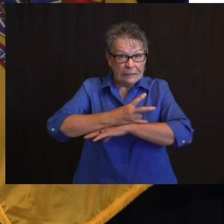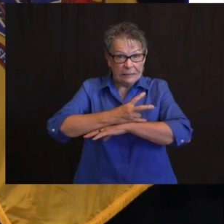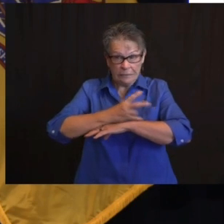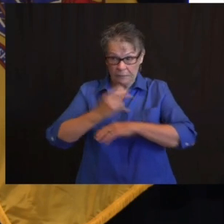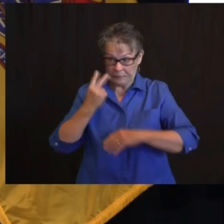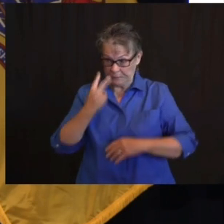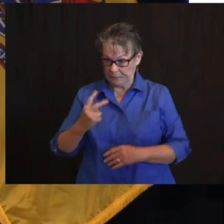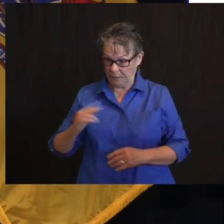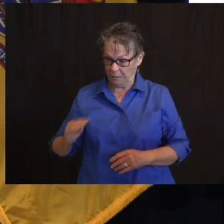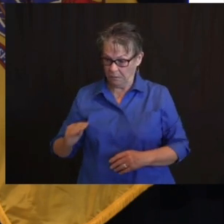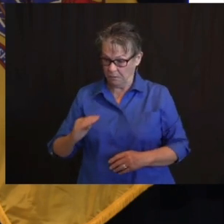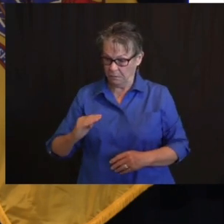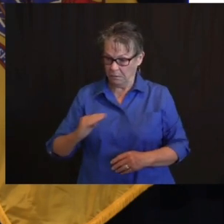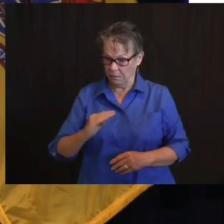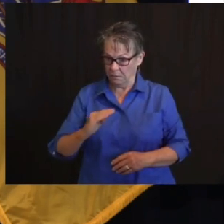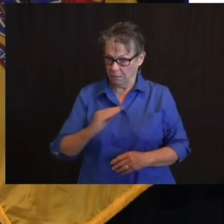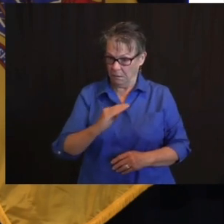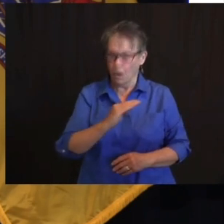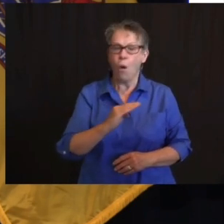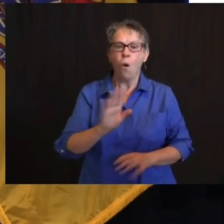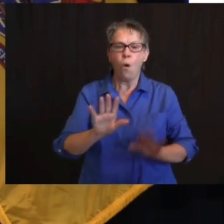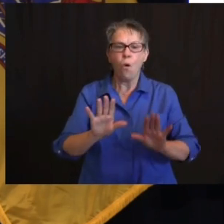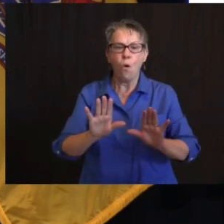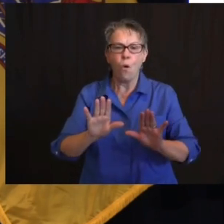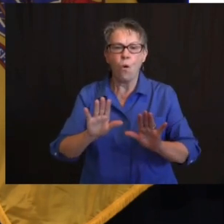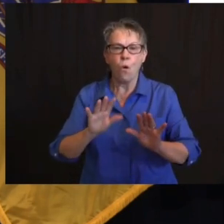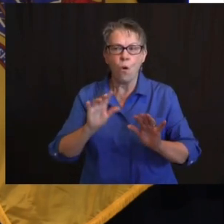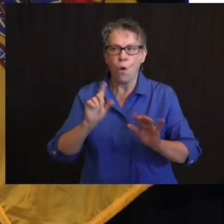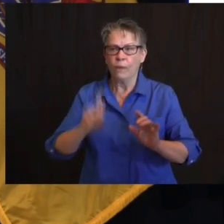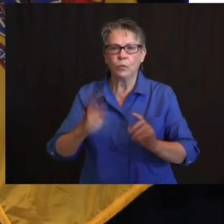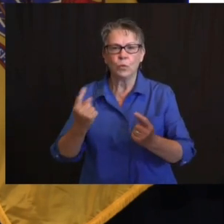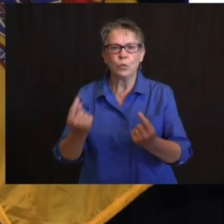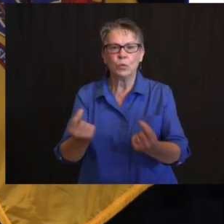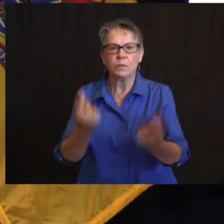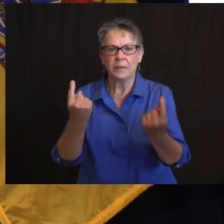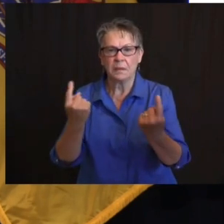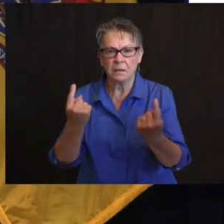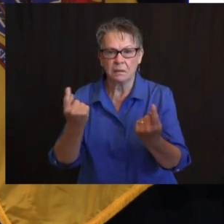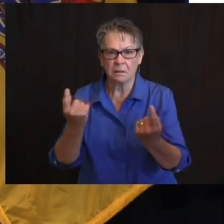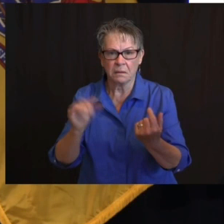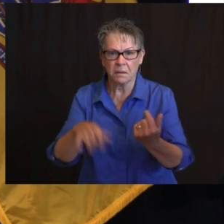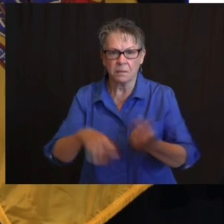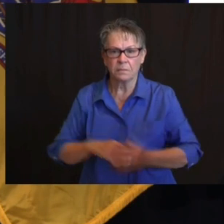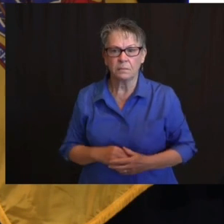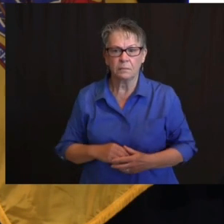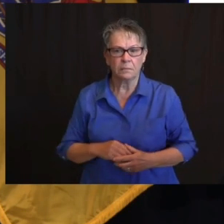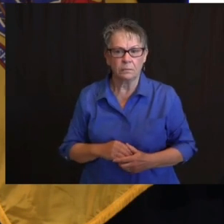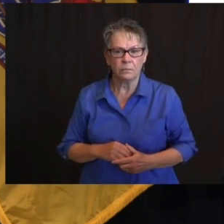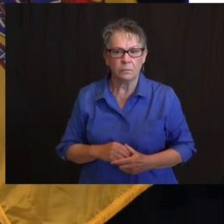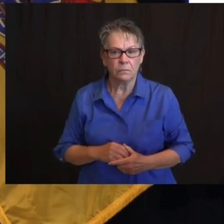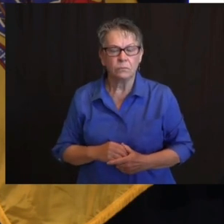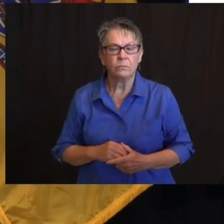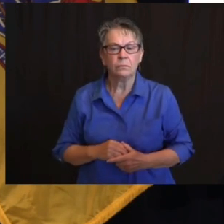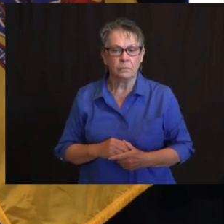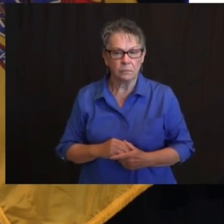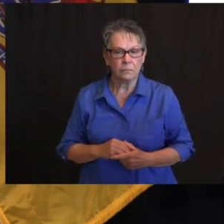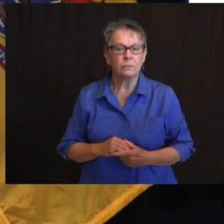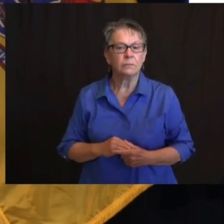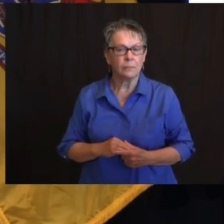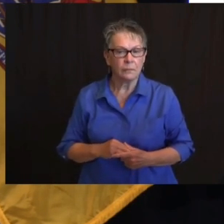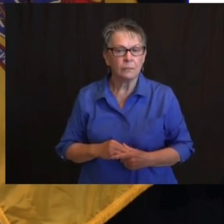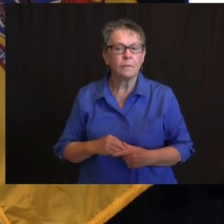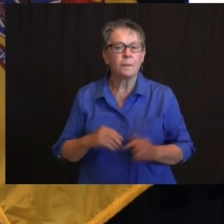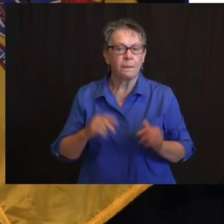county stuff can be really skewed by the data set. You